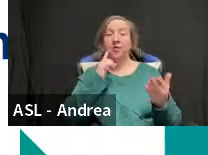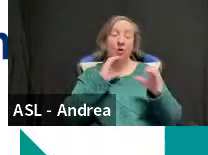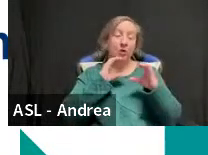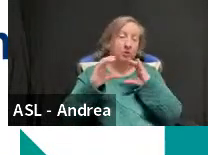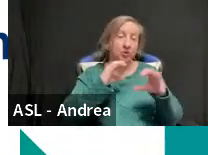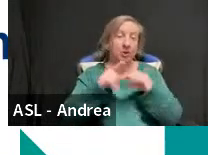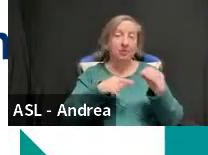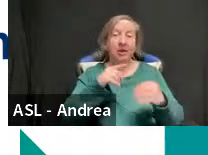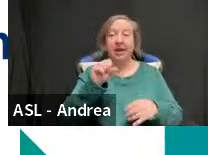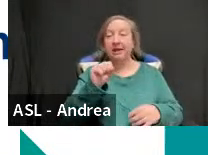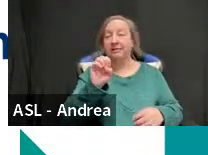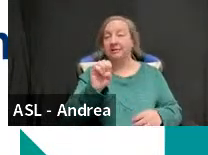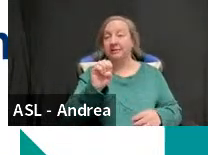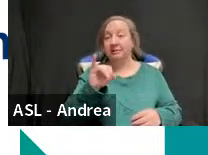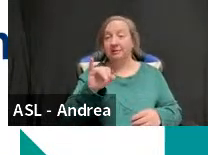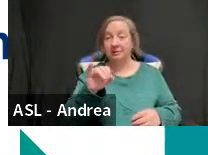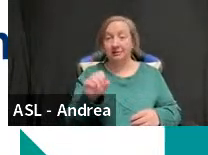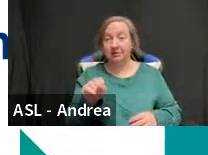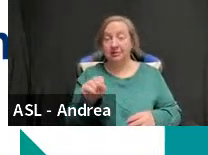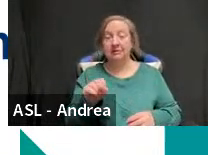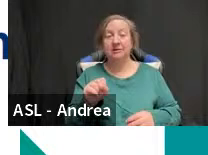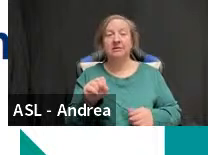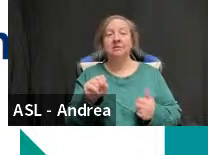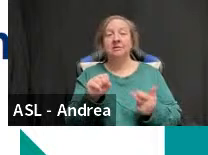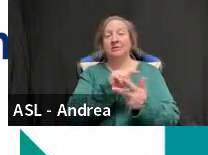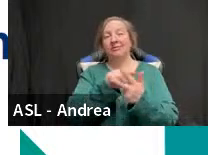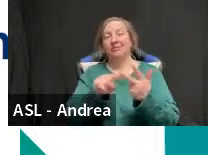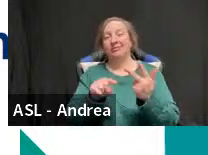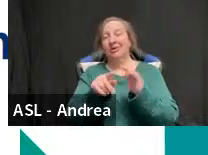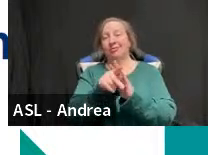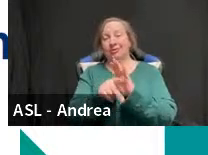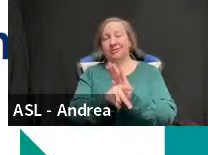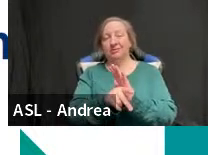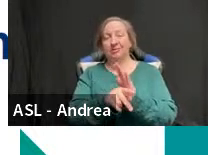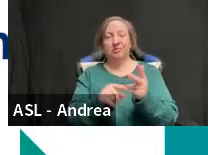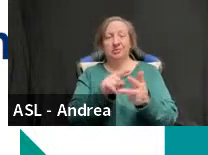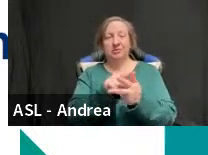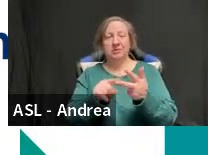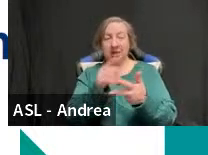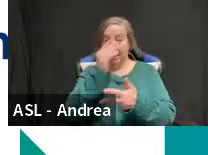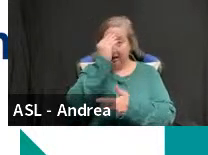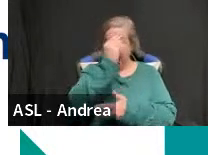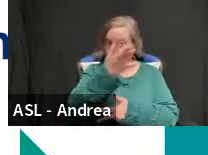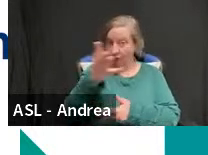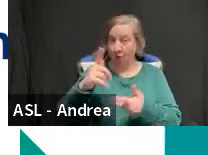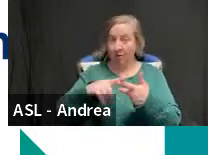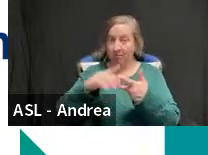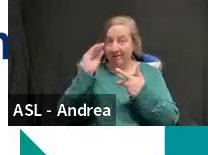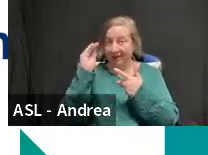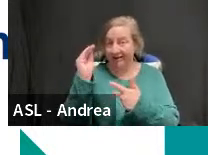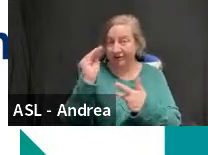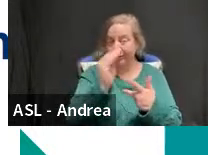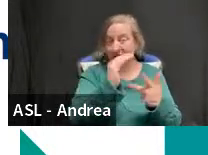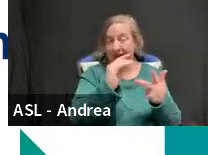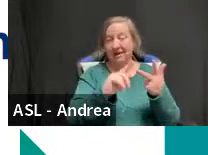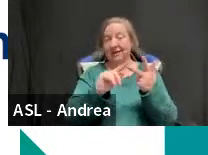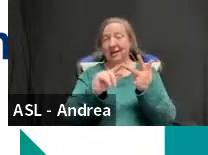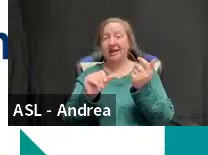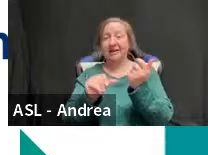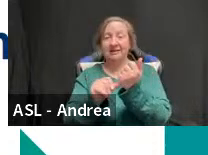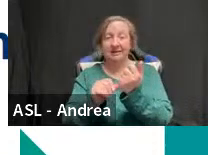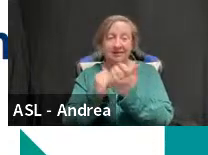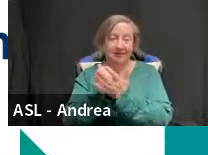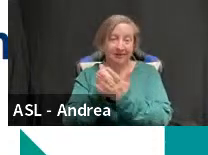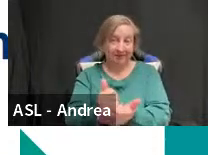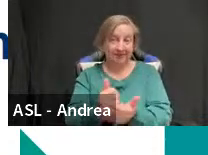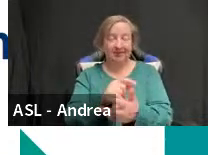for the SEIS is based on 3 principles of informing, educating, and assisting. So we